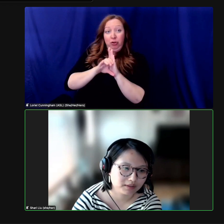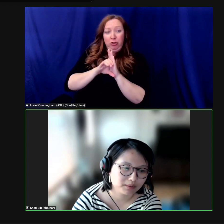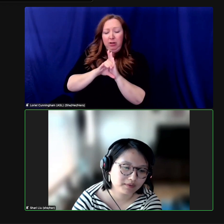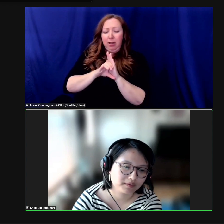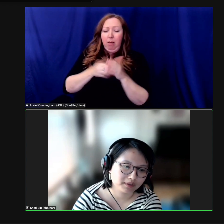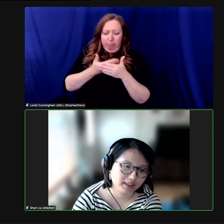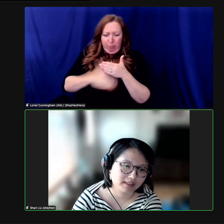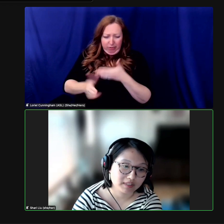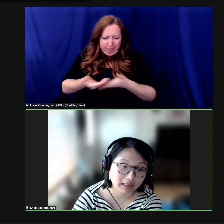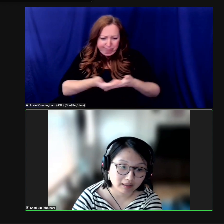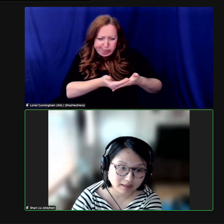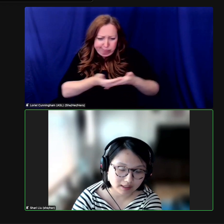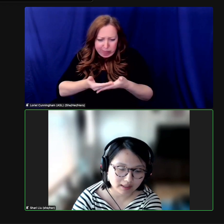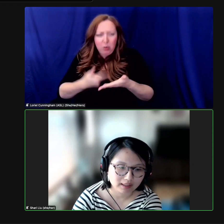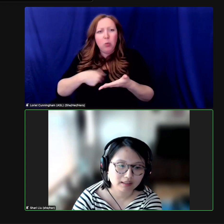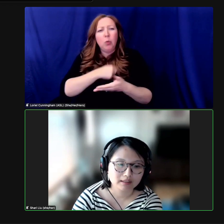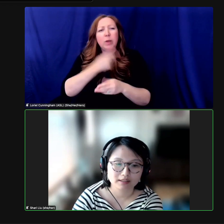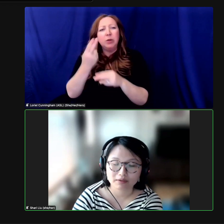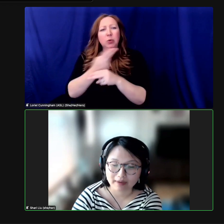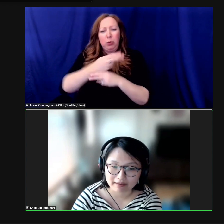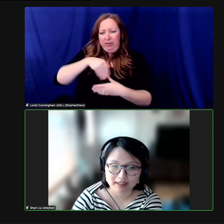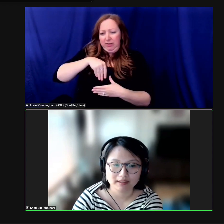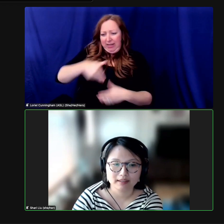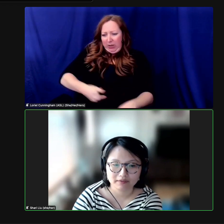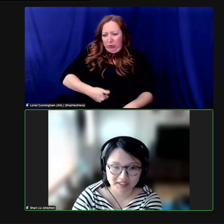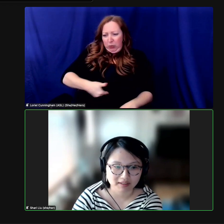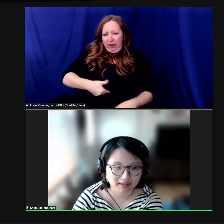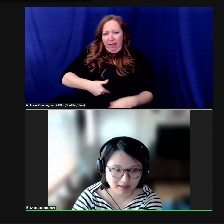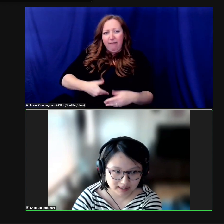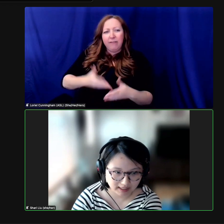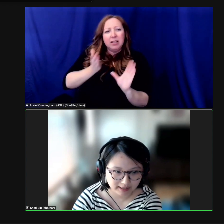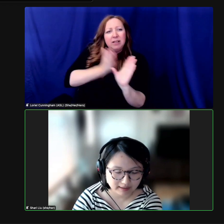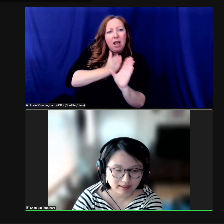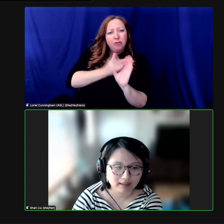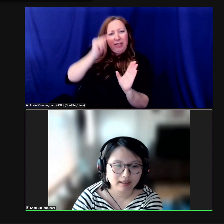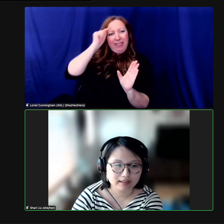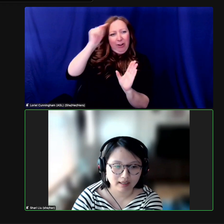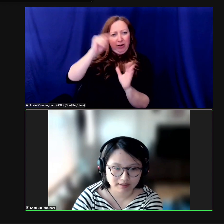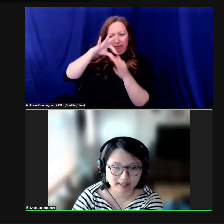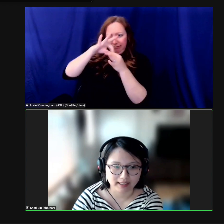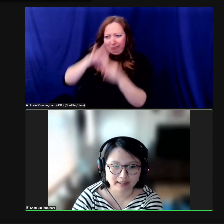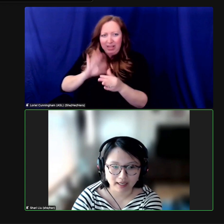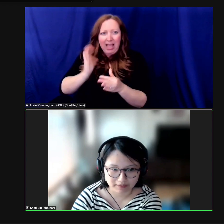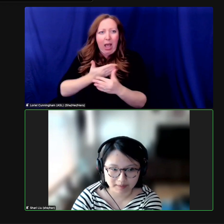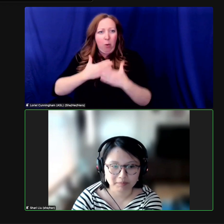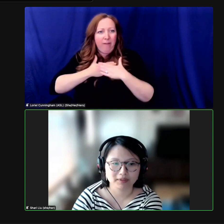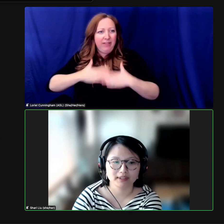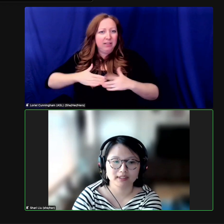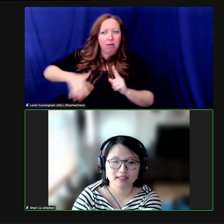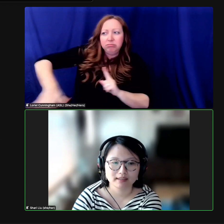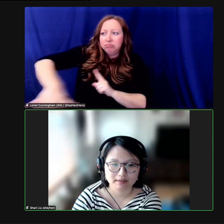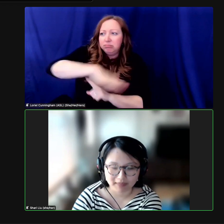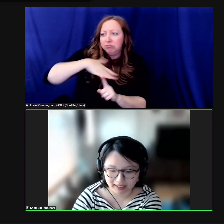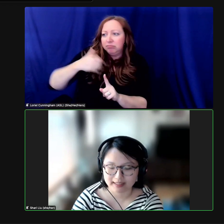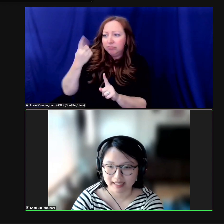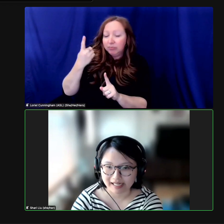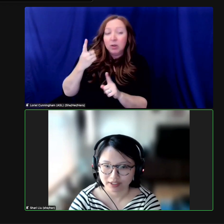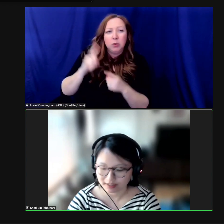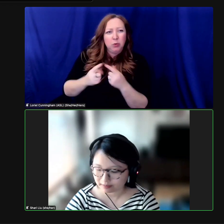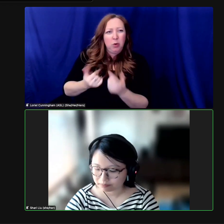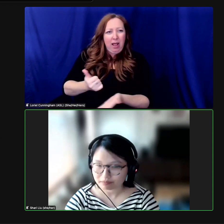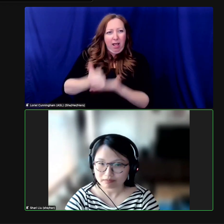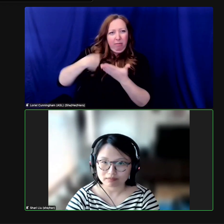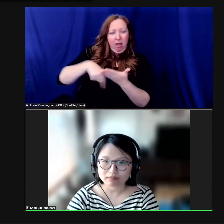we use intuitive theories of psychology that's grounded in physical understanding to understand other people's minds